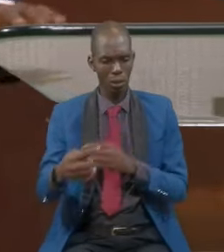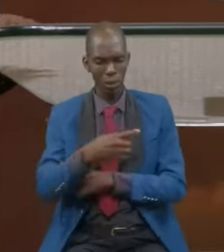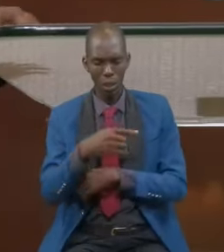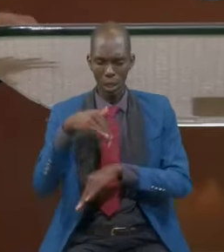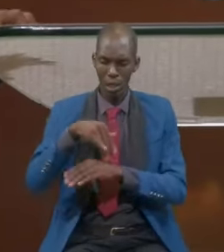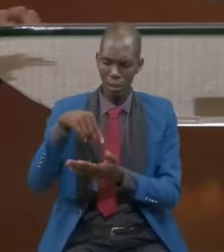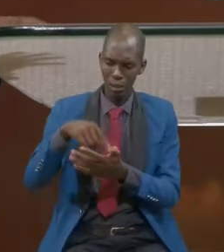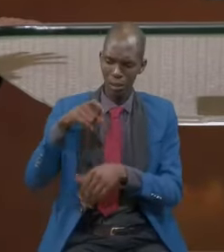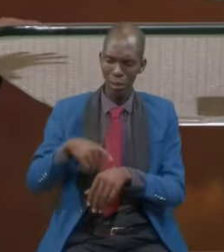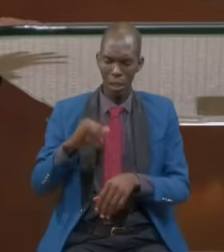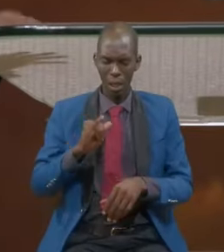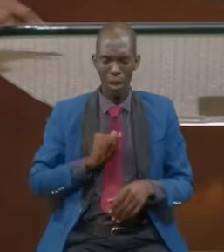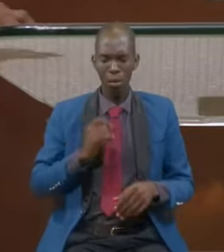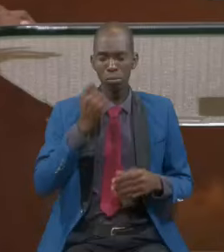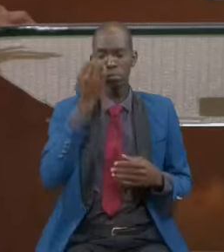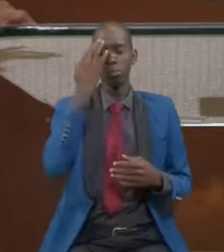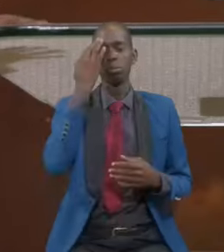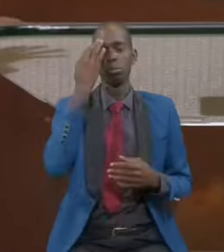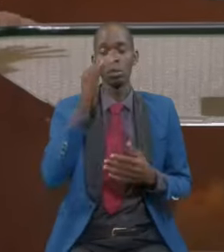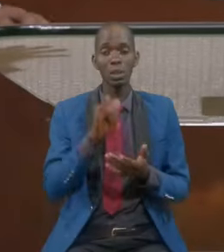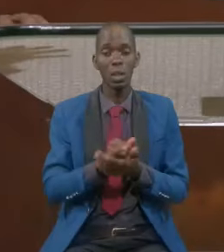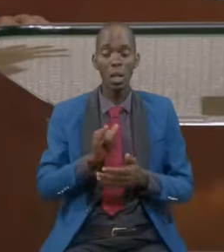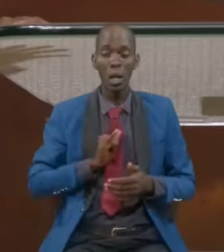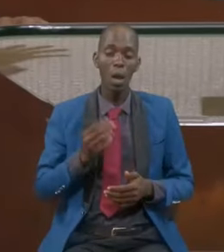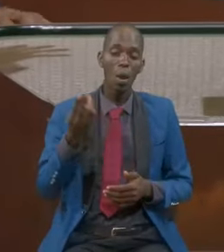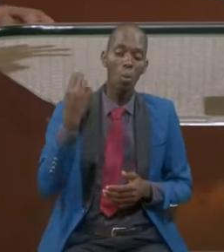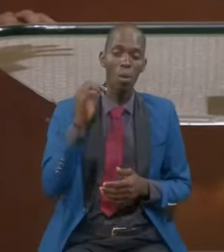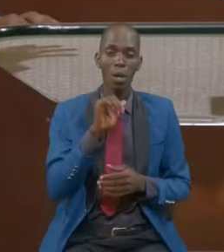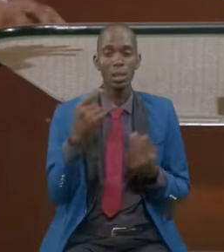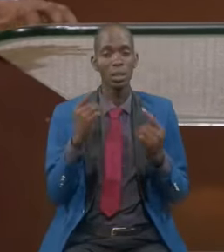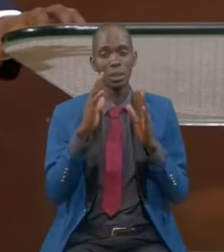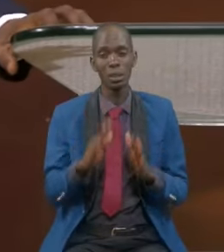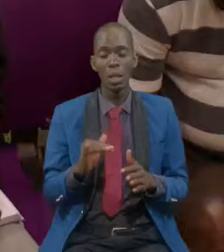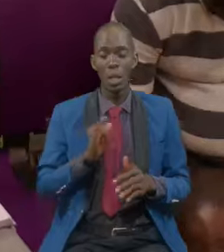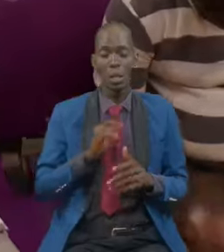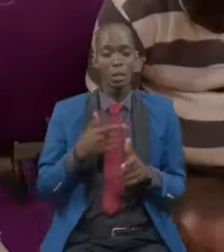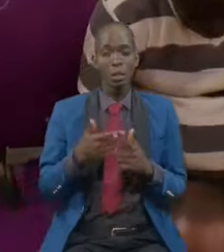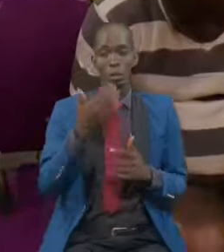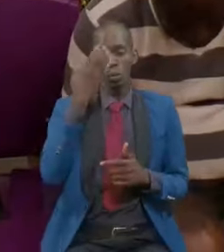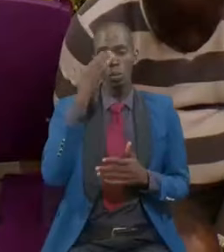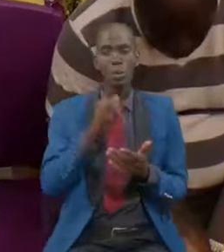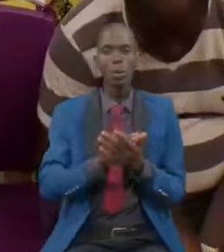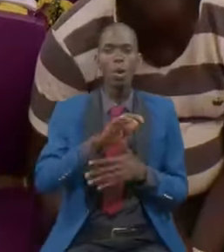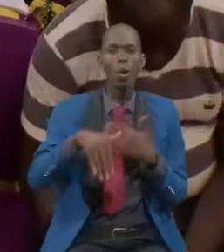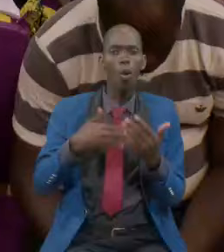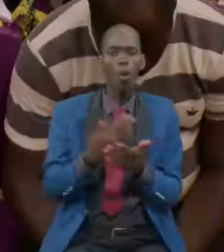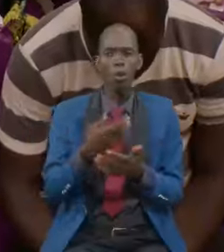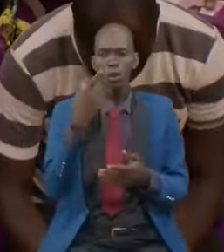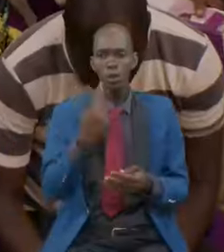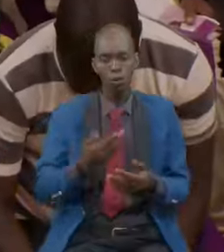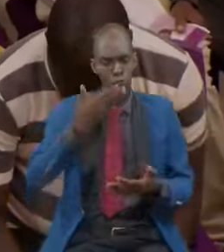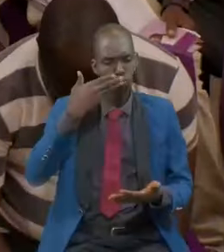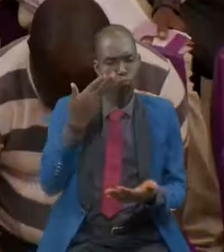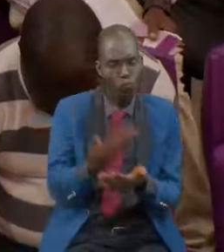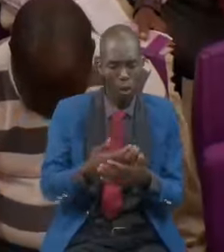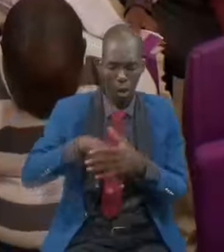realized I was a sinner. I realized that all the good exterior, all the polished